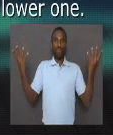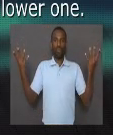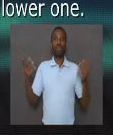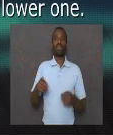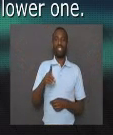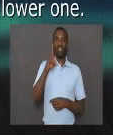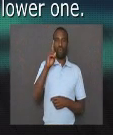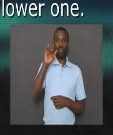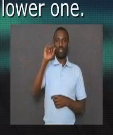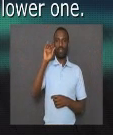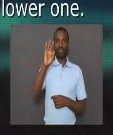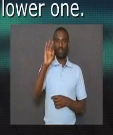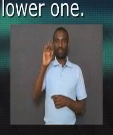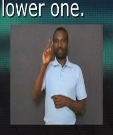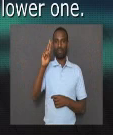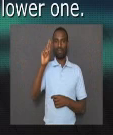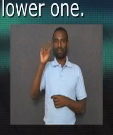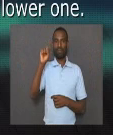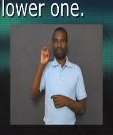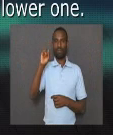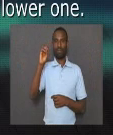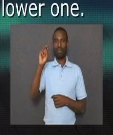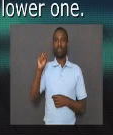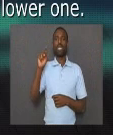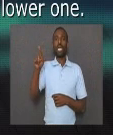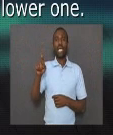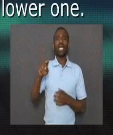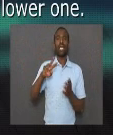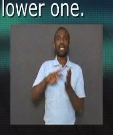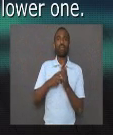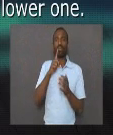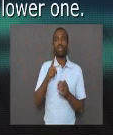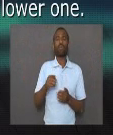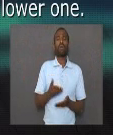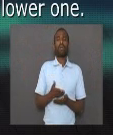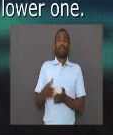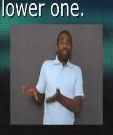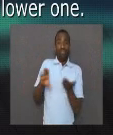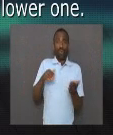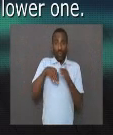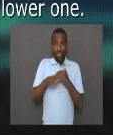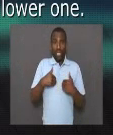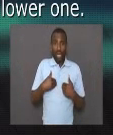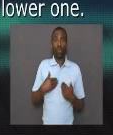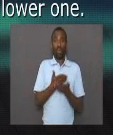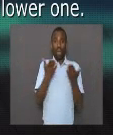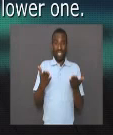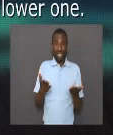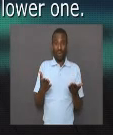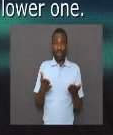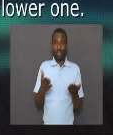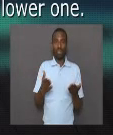This is the process where particles in a fluid spread from a region of